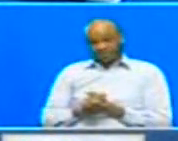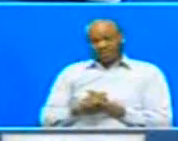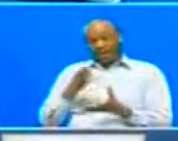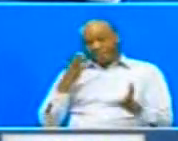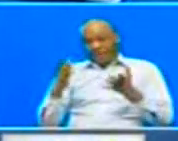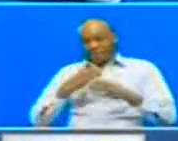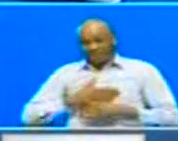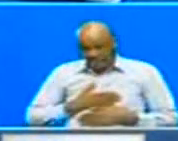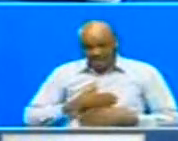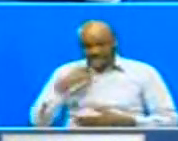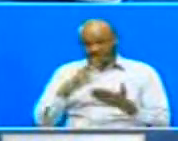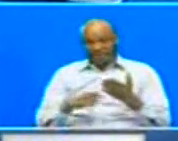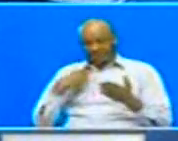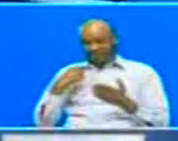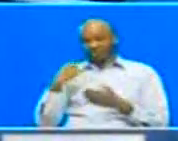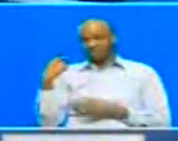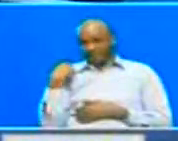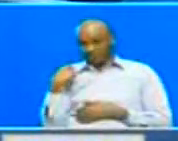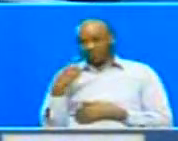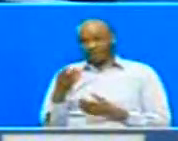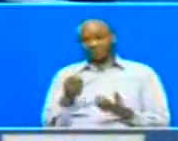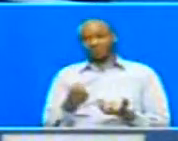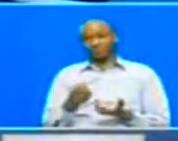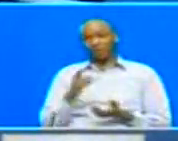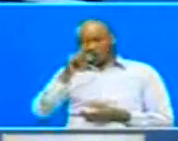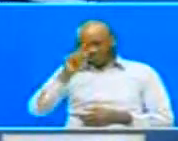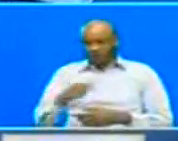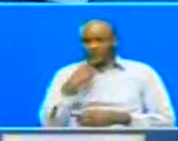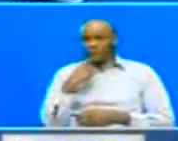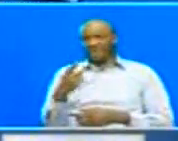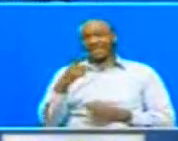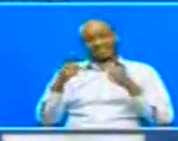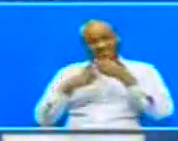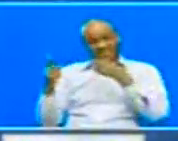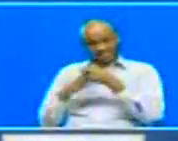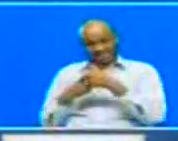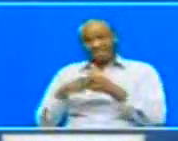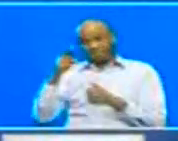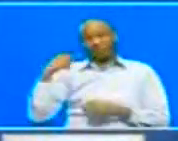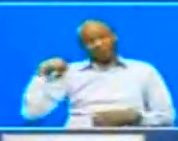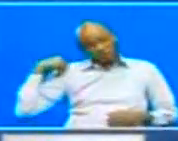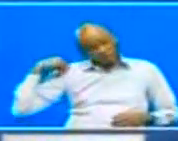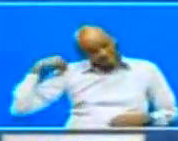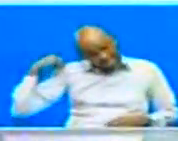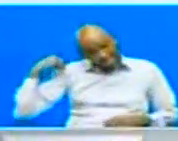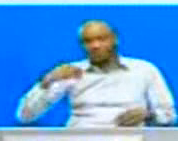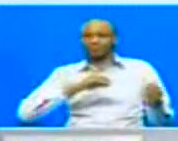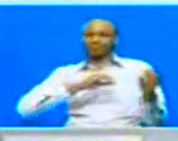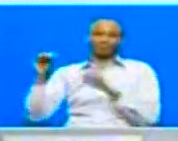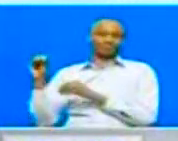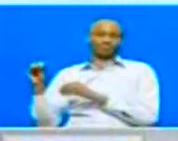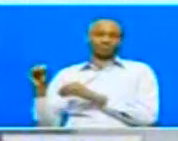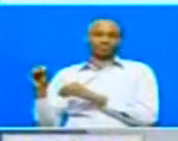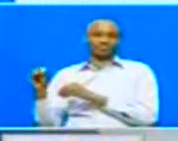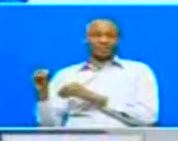an interesting point. It's got the numbers of the refugees. About 1,166 have voluntarily